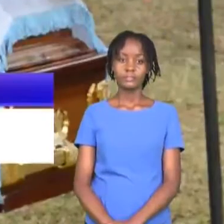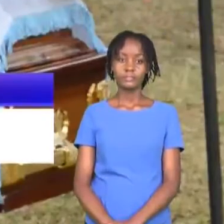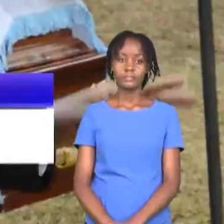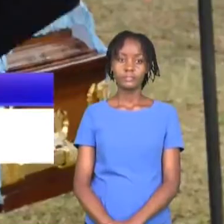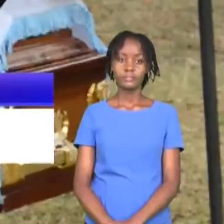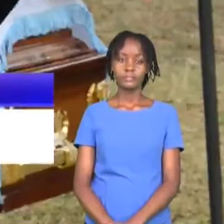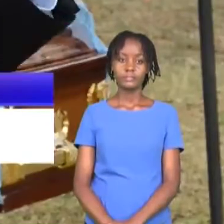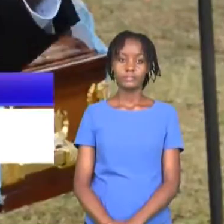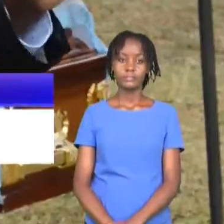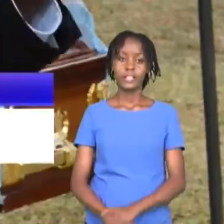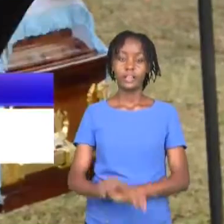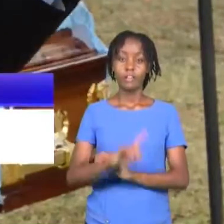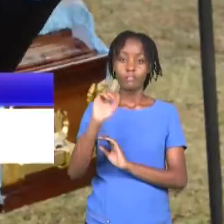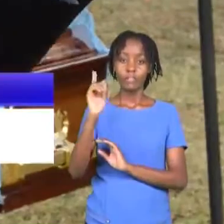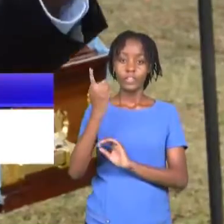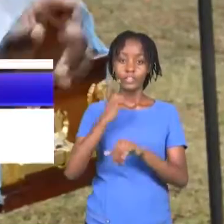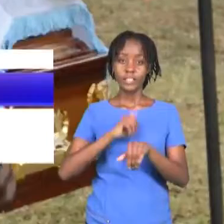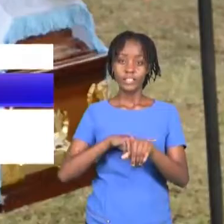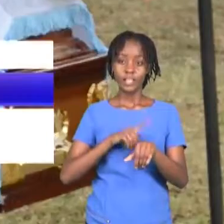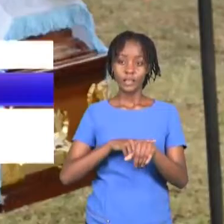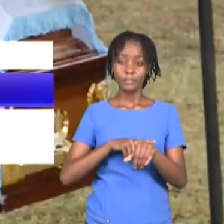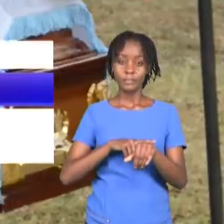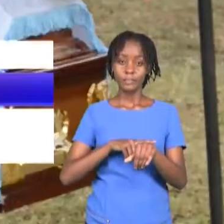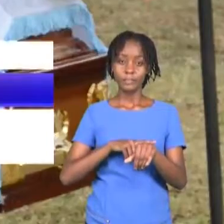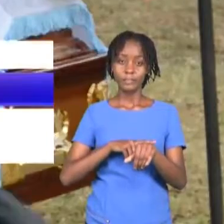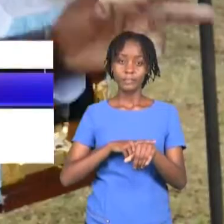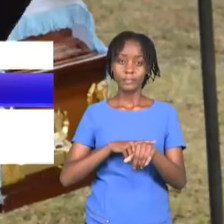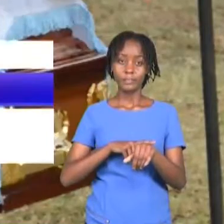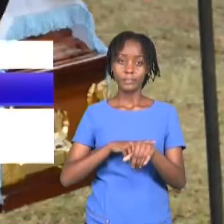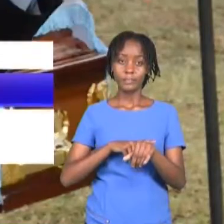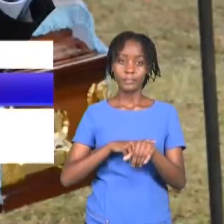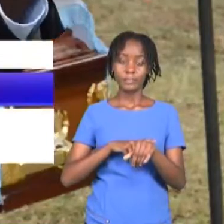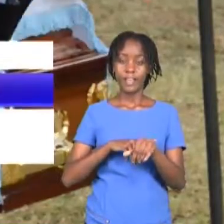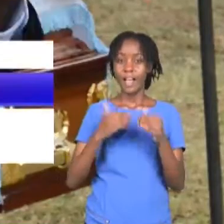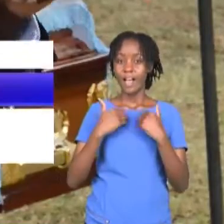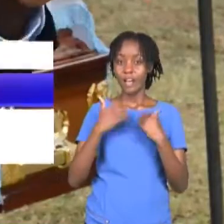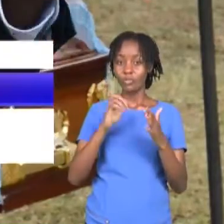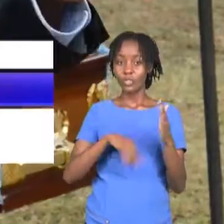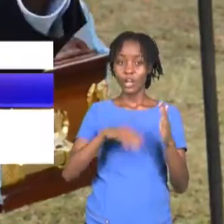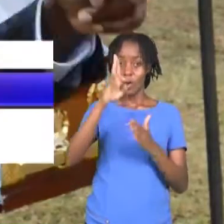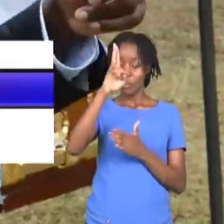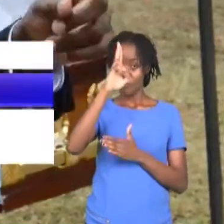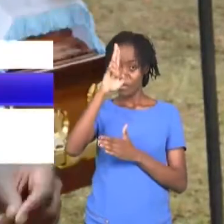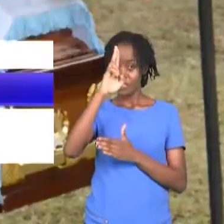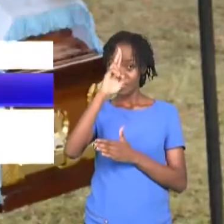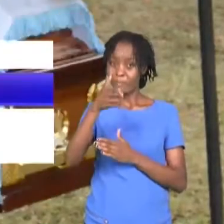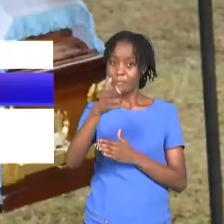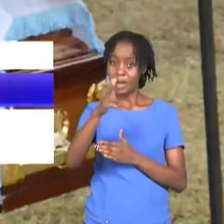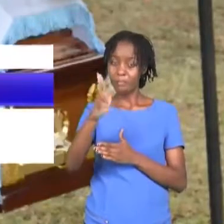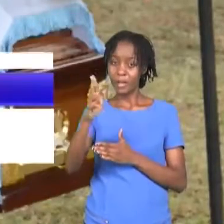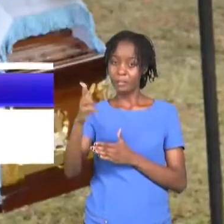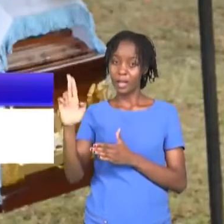For the first time in the history of the world, we have seen policemen tear gassing people in church.